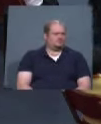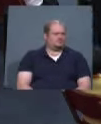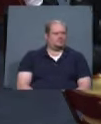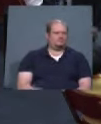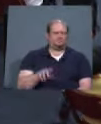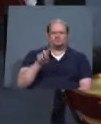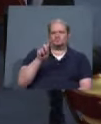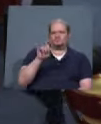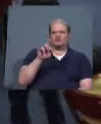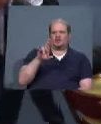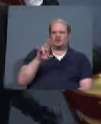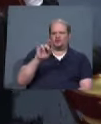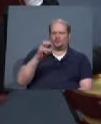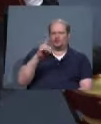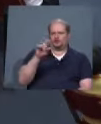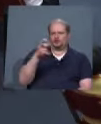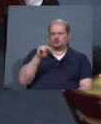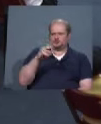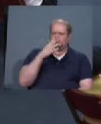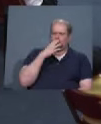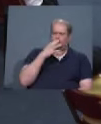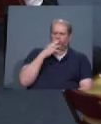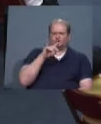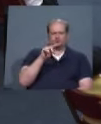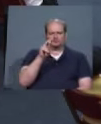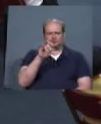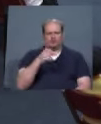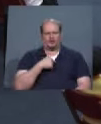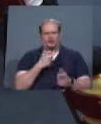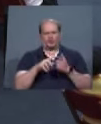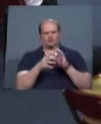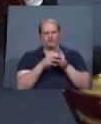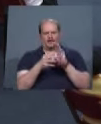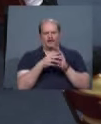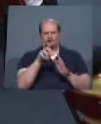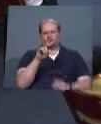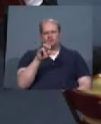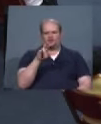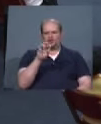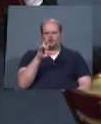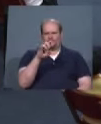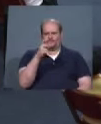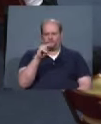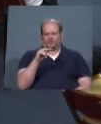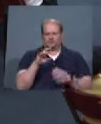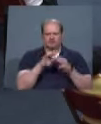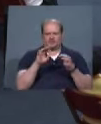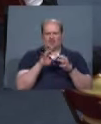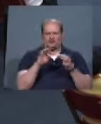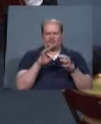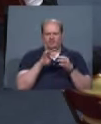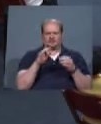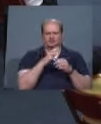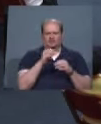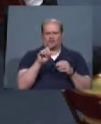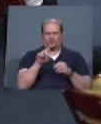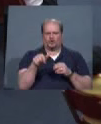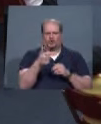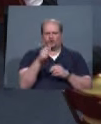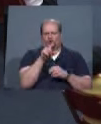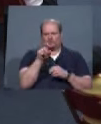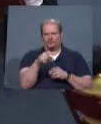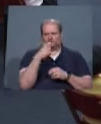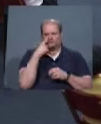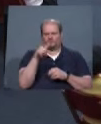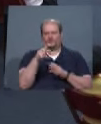Director Richardson. Thank you, Vice Mayor. Tony, I want to echo Director Fortson's comments. And one other question